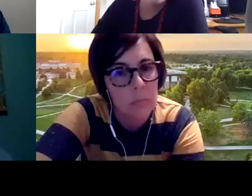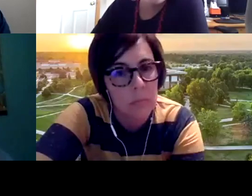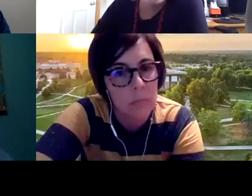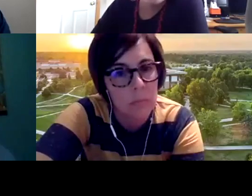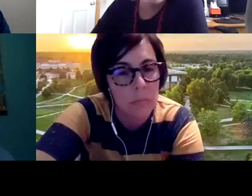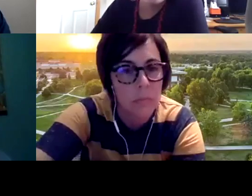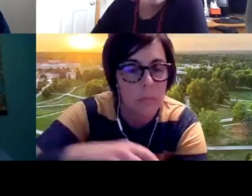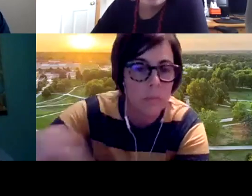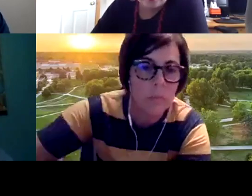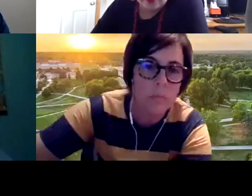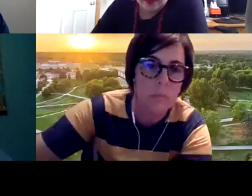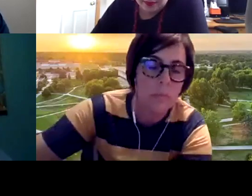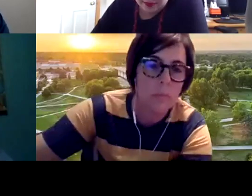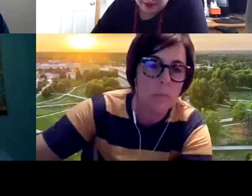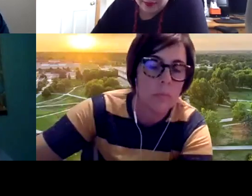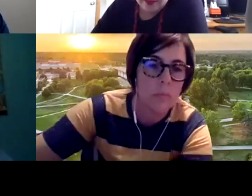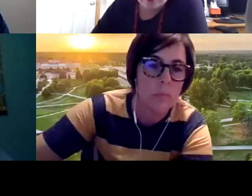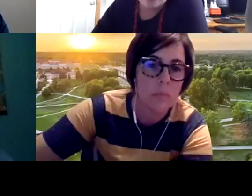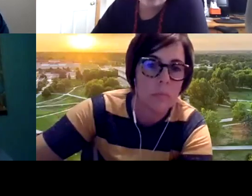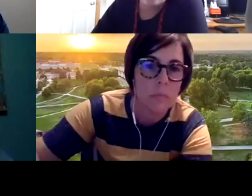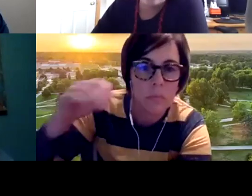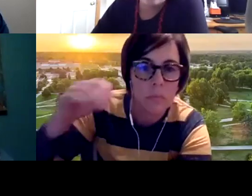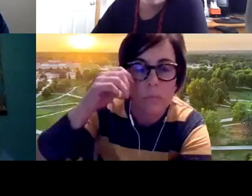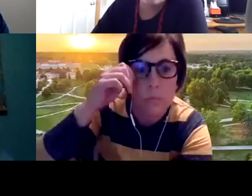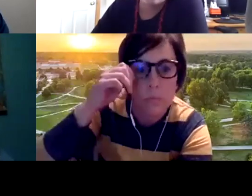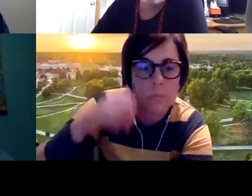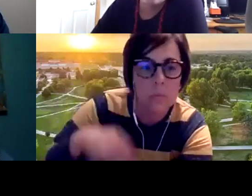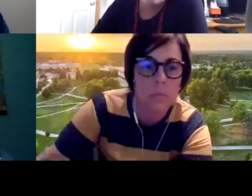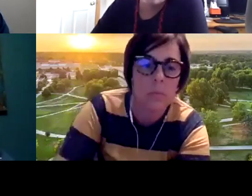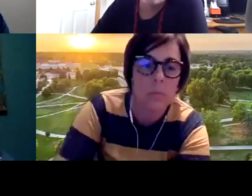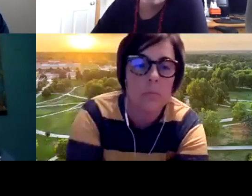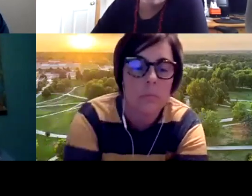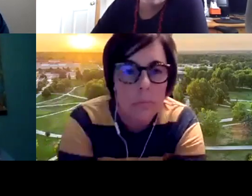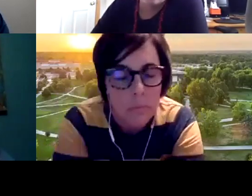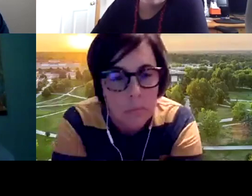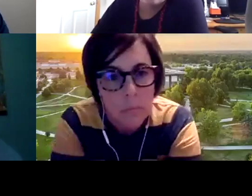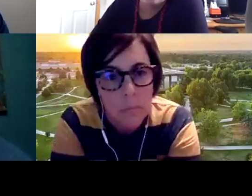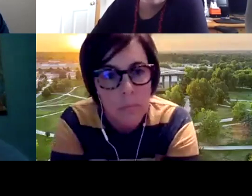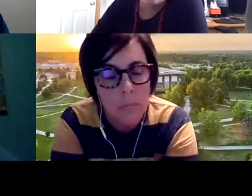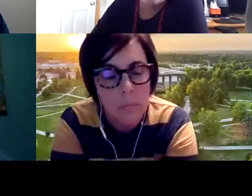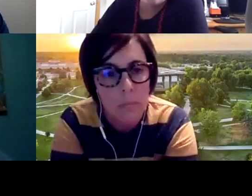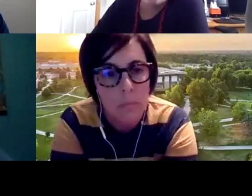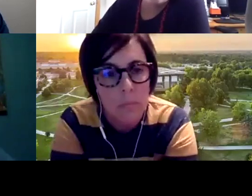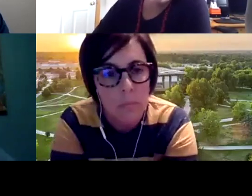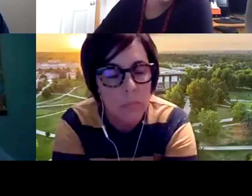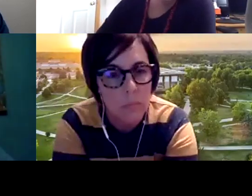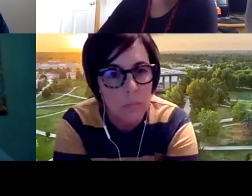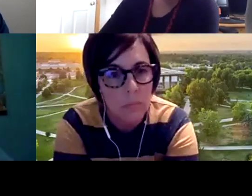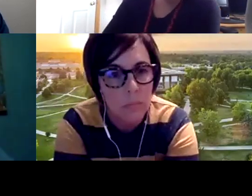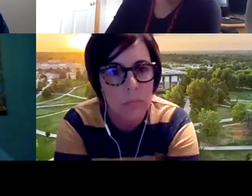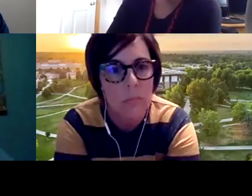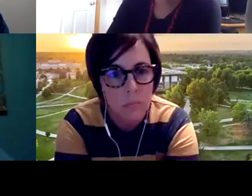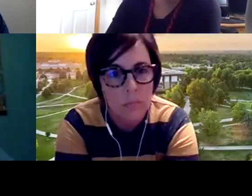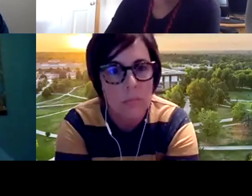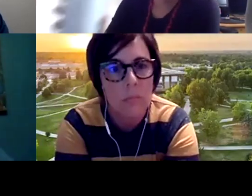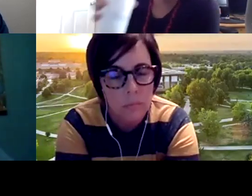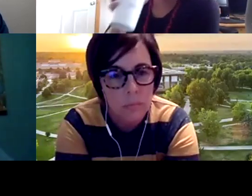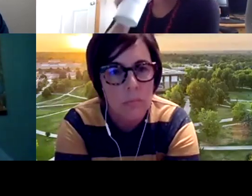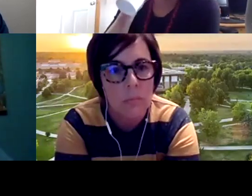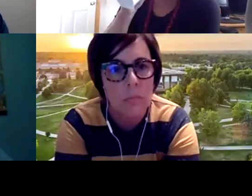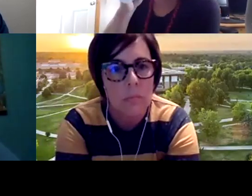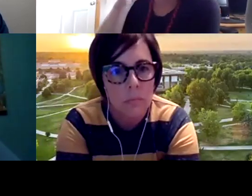Well, I think that right now what I've seen a lot online and like social media